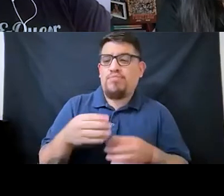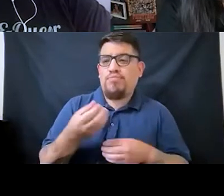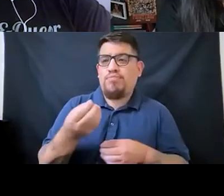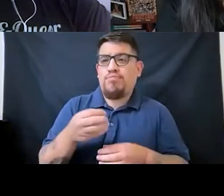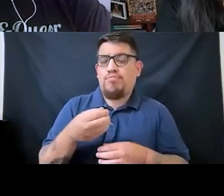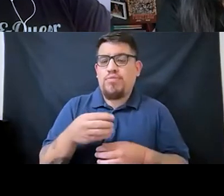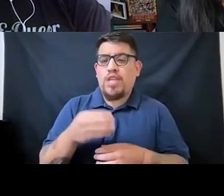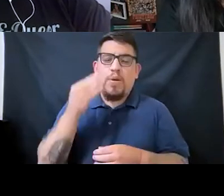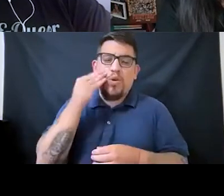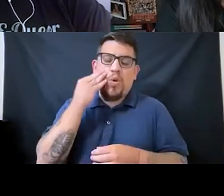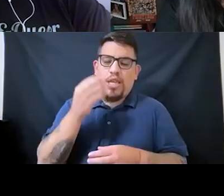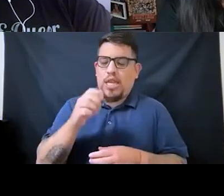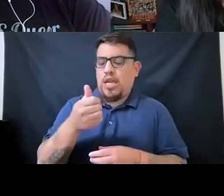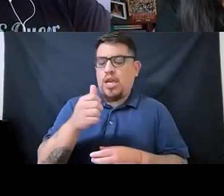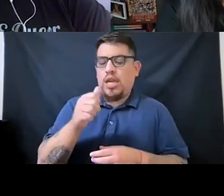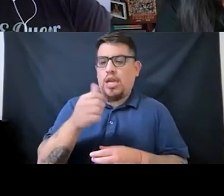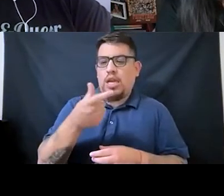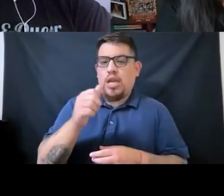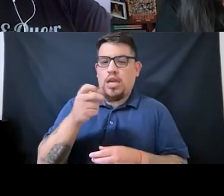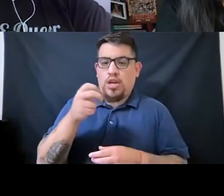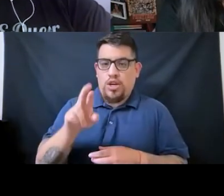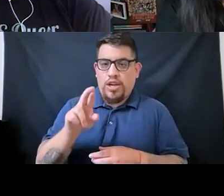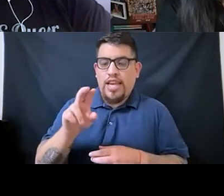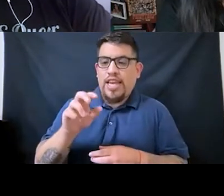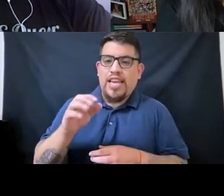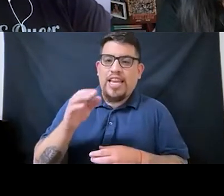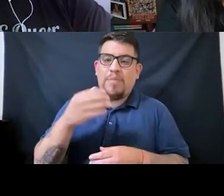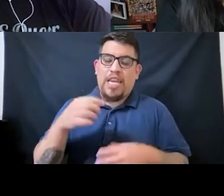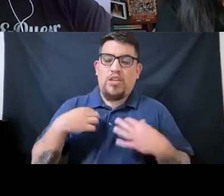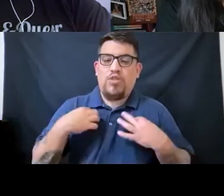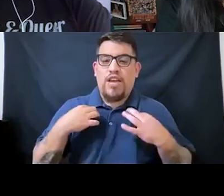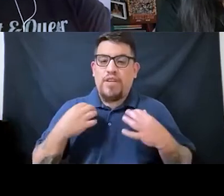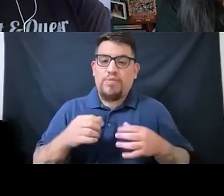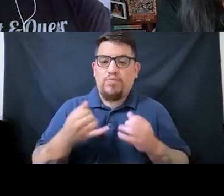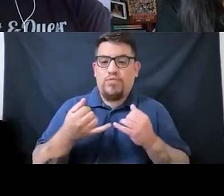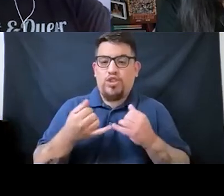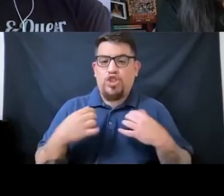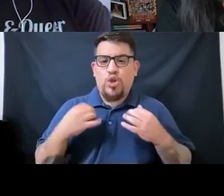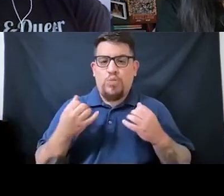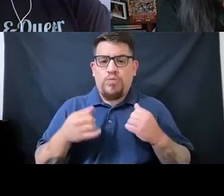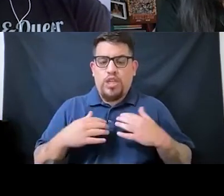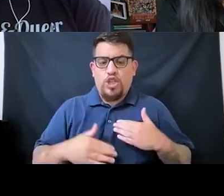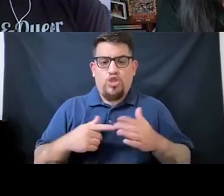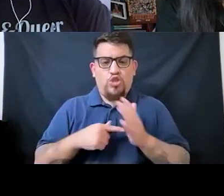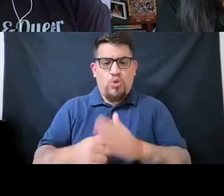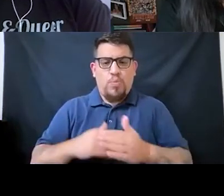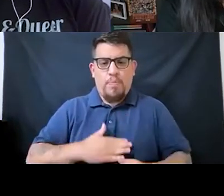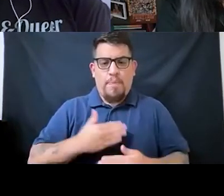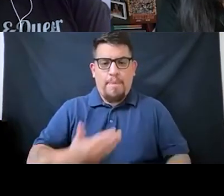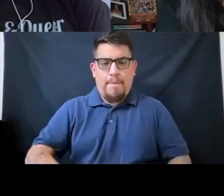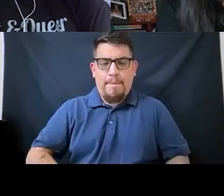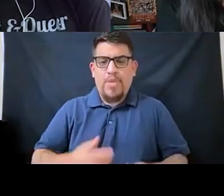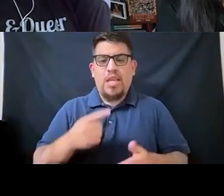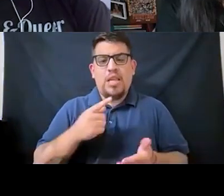known I was a gainer even without seeing me on the site because I dressed in tight shirts that accentuated my belly, sometimes just barely covering